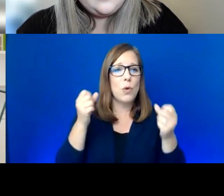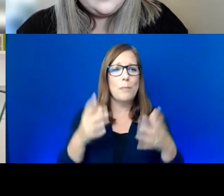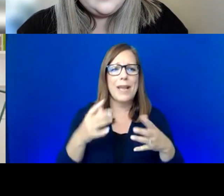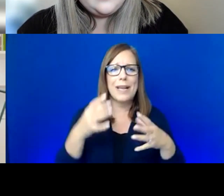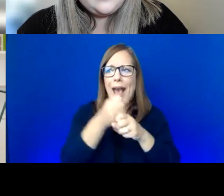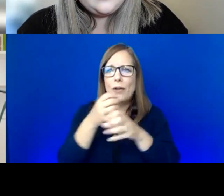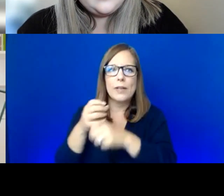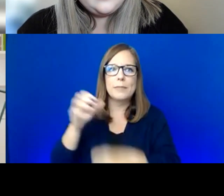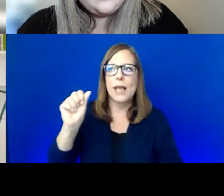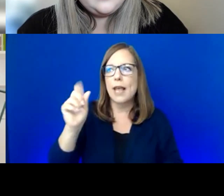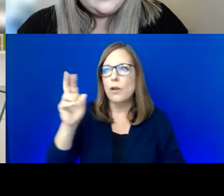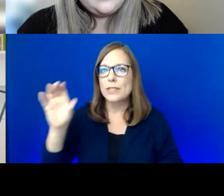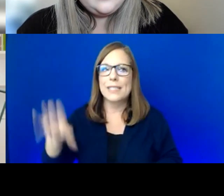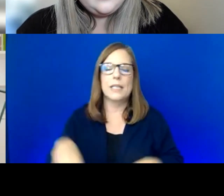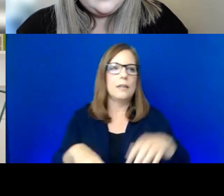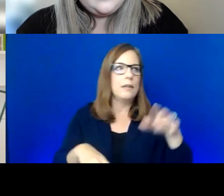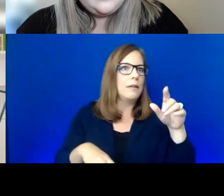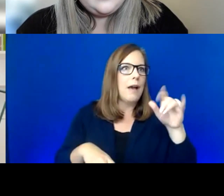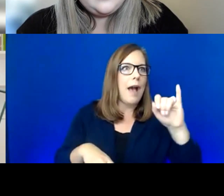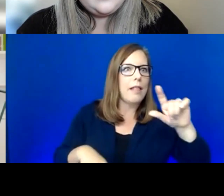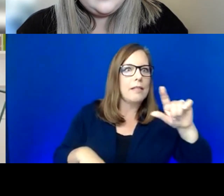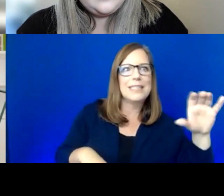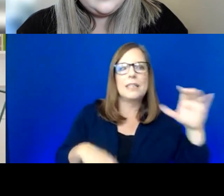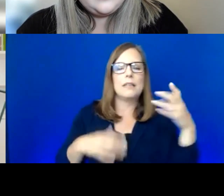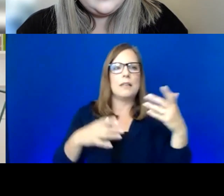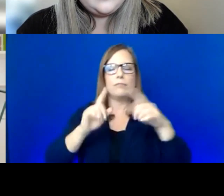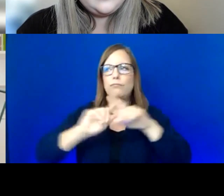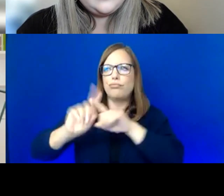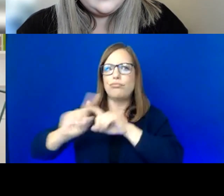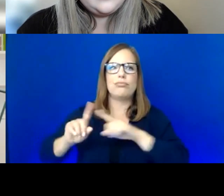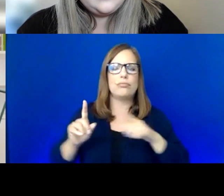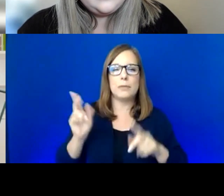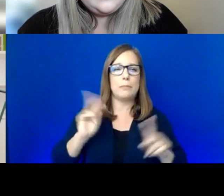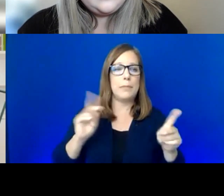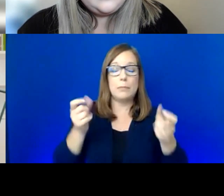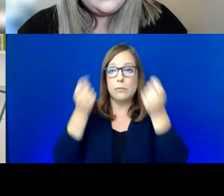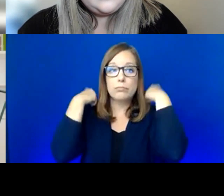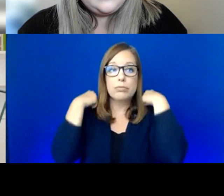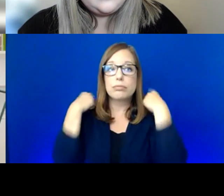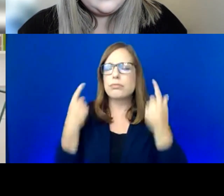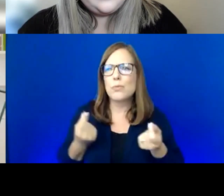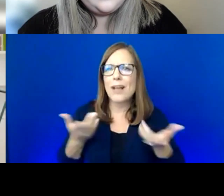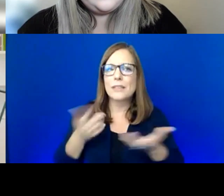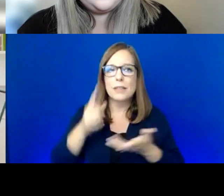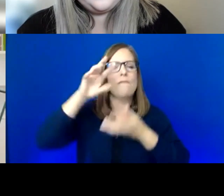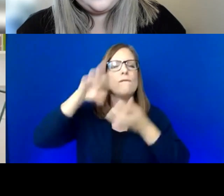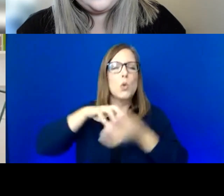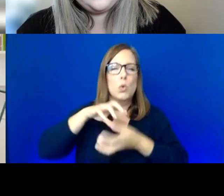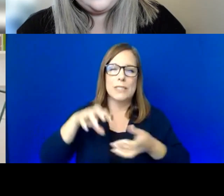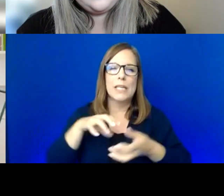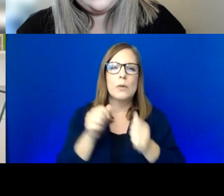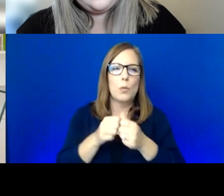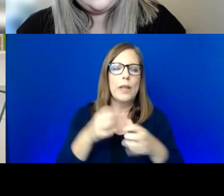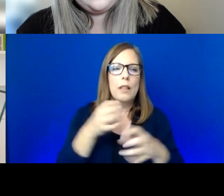AAA is confusing to us. It's confusing to the people we serve. And so it is absolutely a public facing part of this.